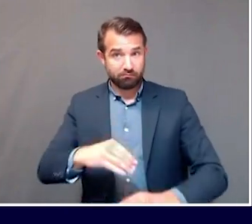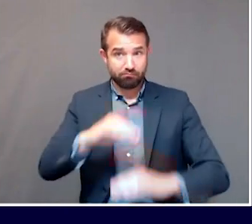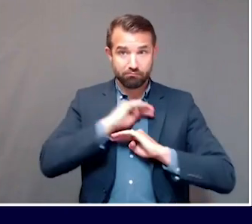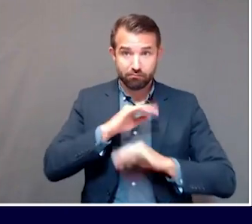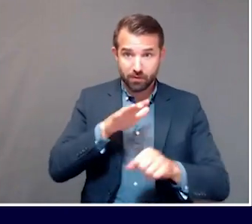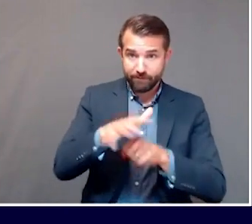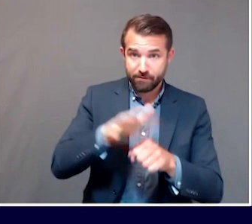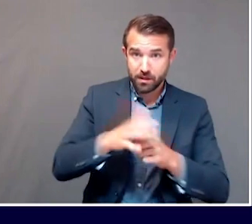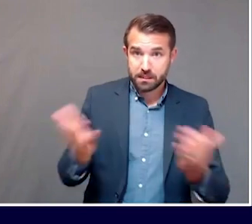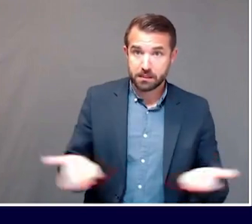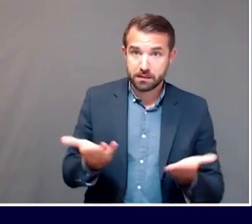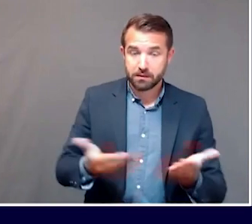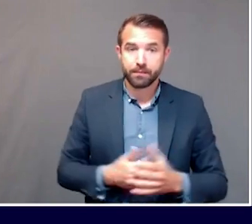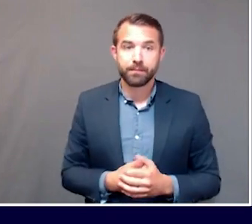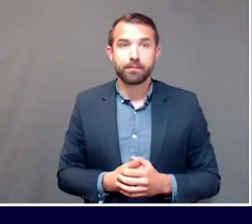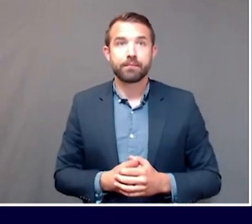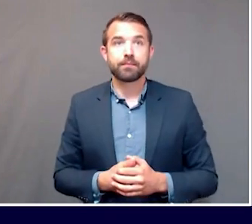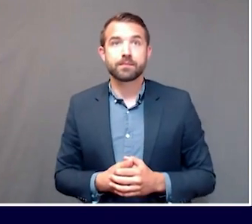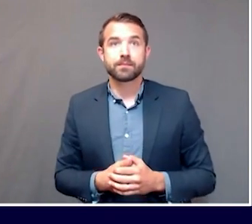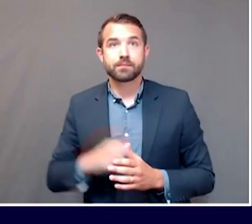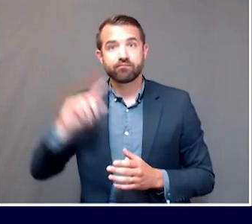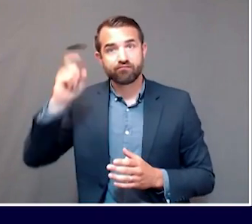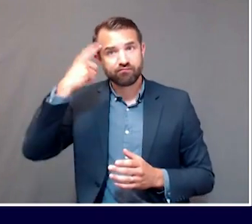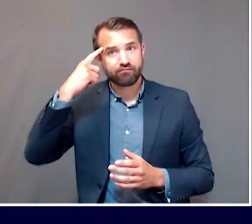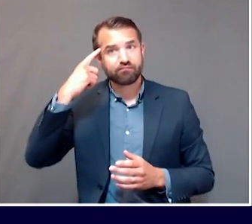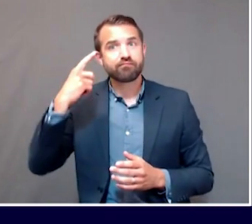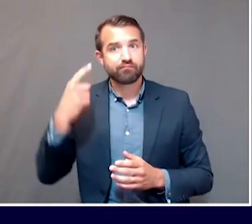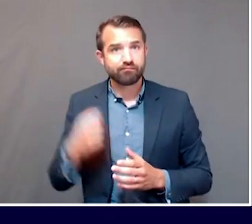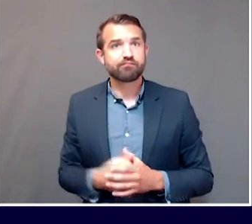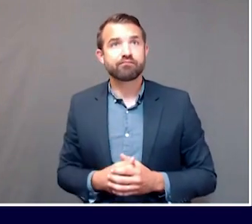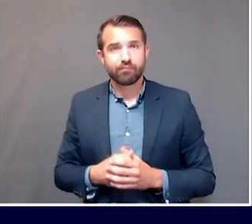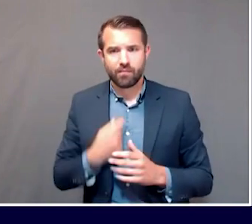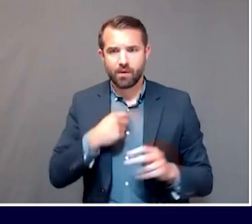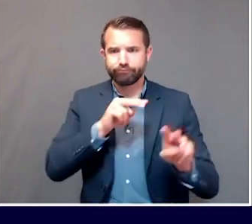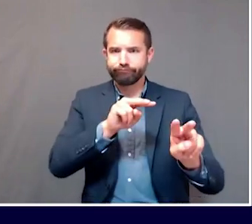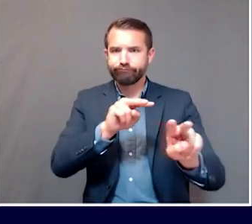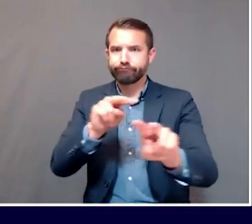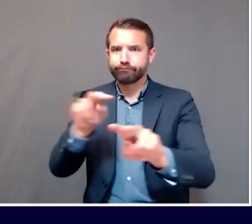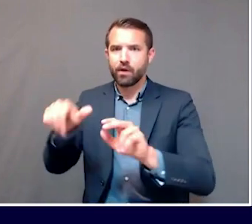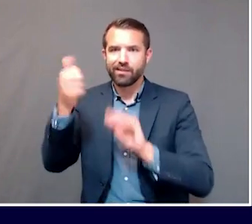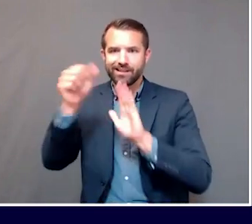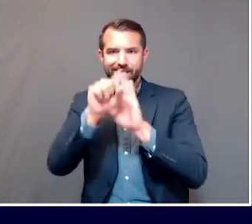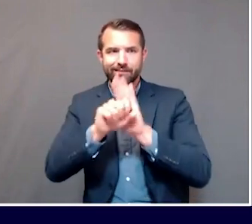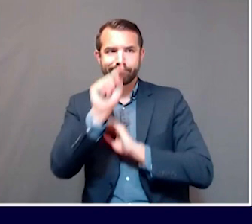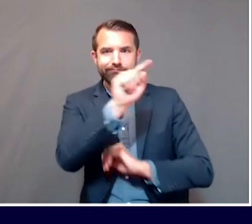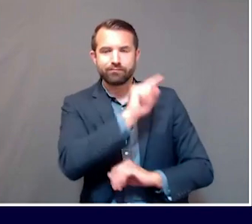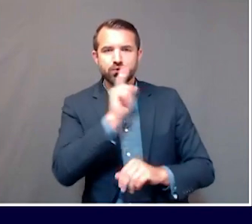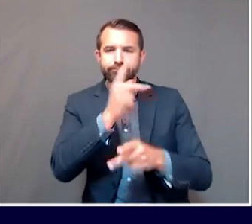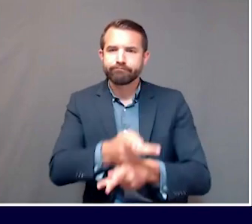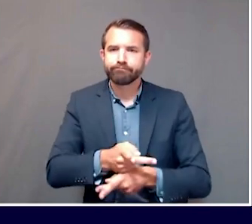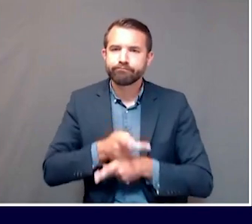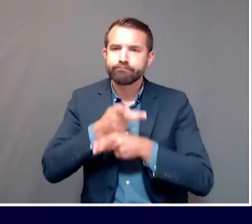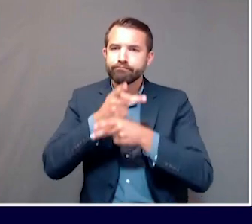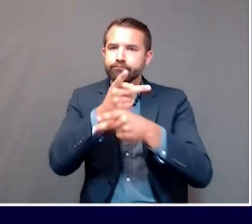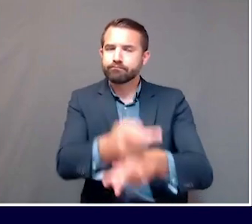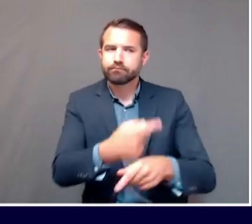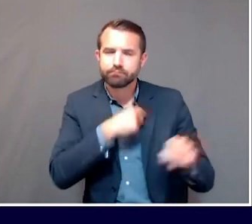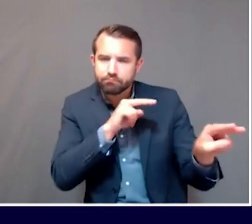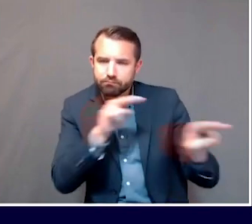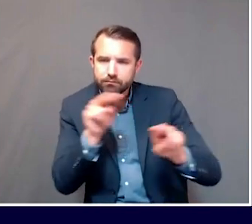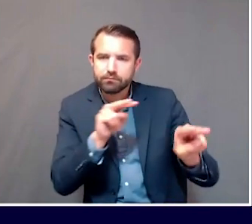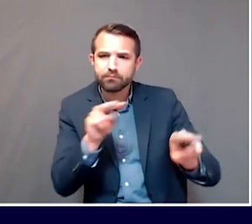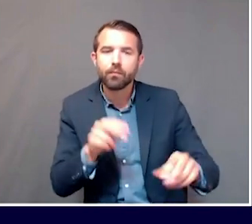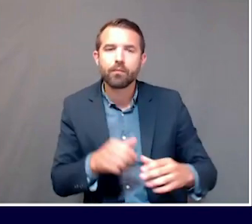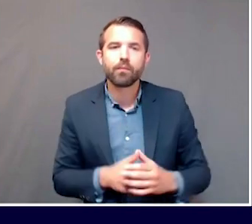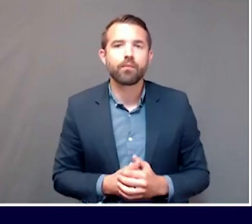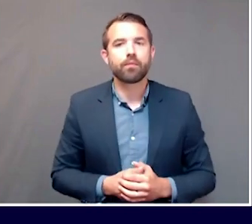and Commissioner Lambrew has been looking at that very diligently, because I've heard a few anecdotal complaints that somebody was going to make